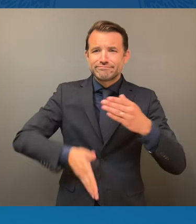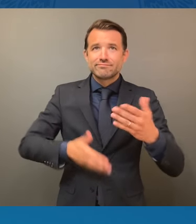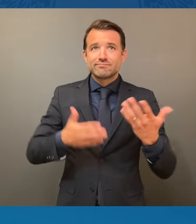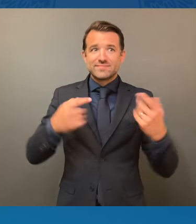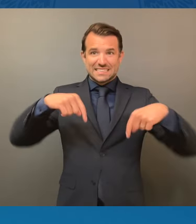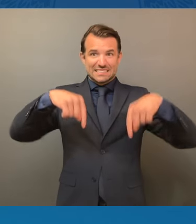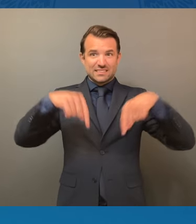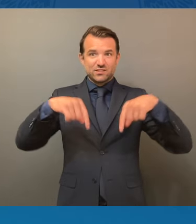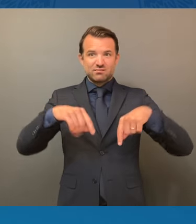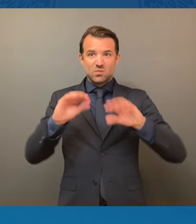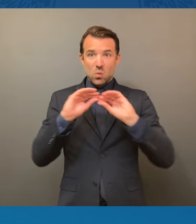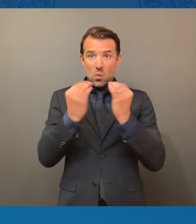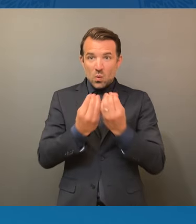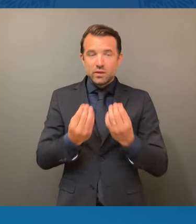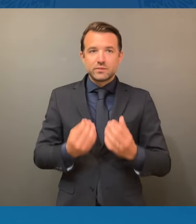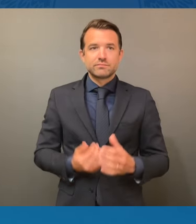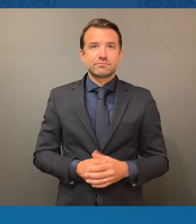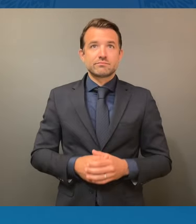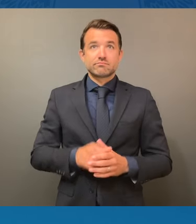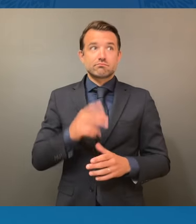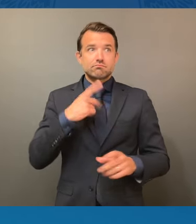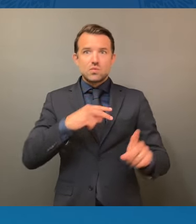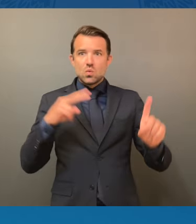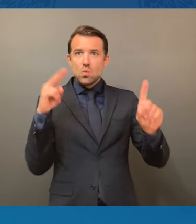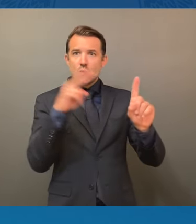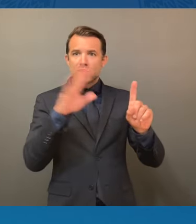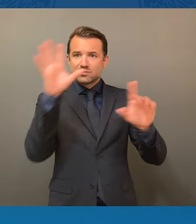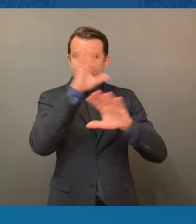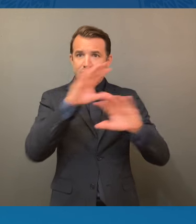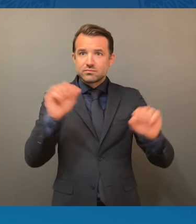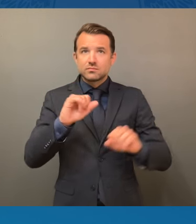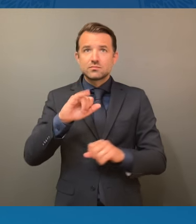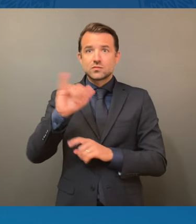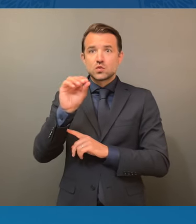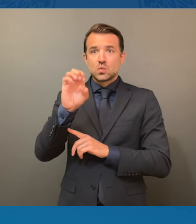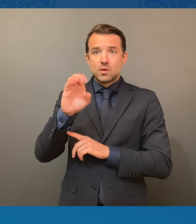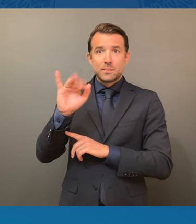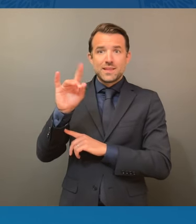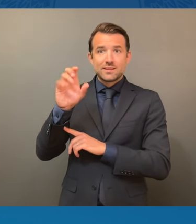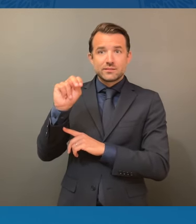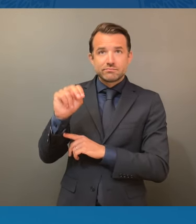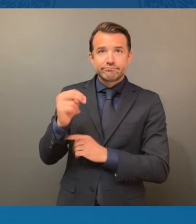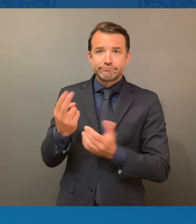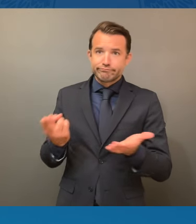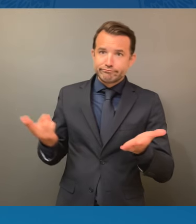President Joe Biden sign the Emmett Till Anti-Lynching Act.